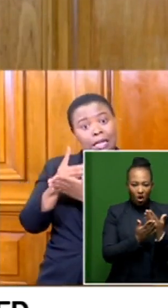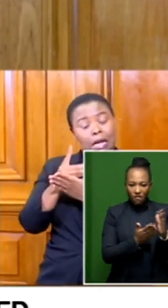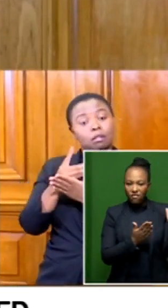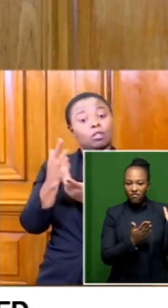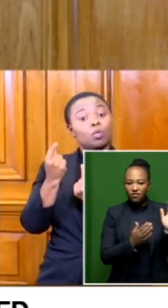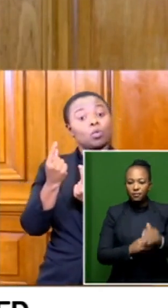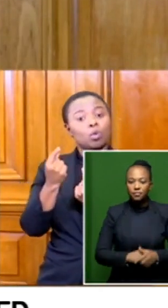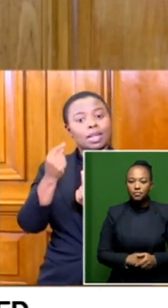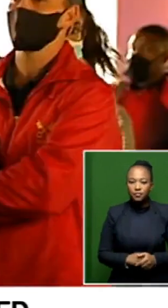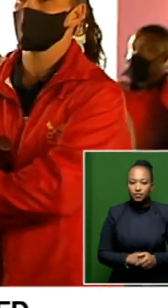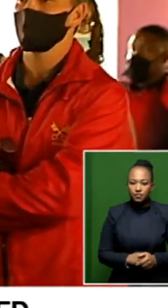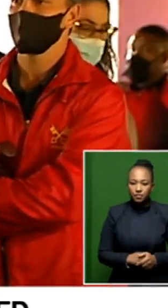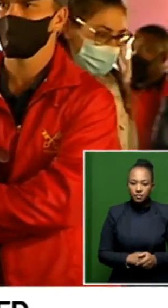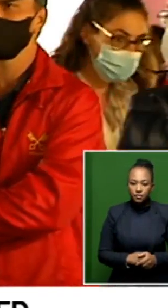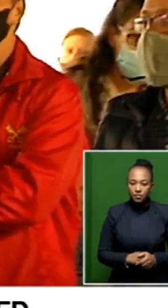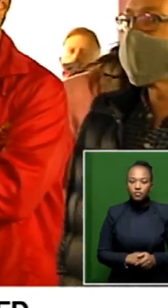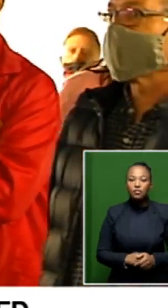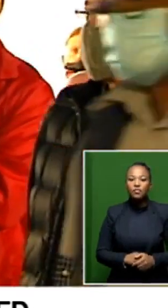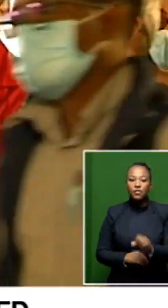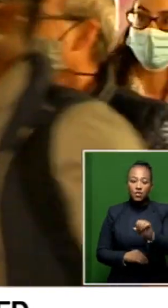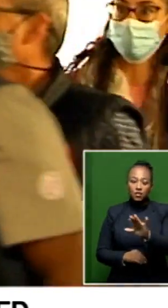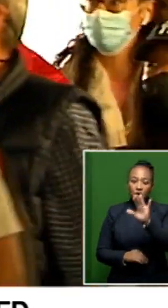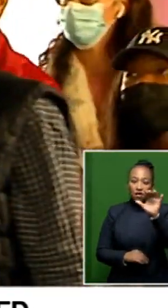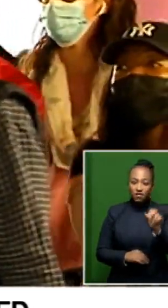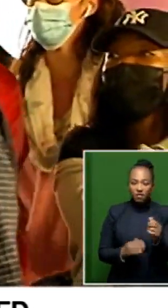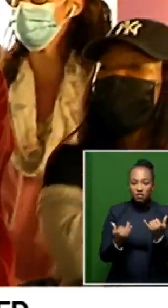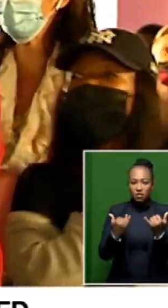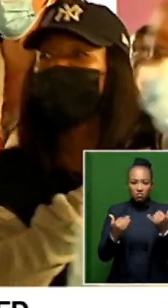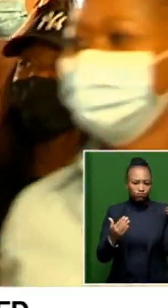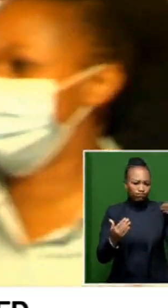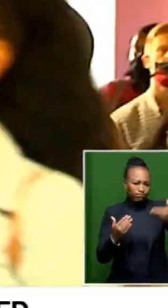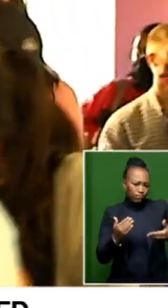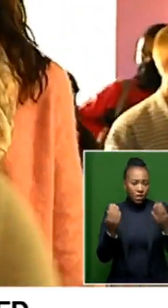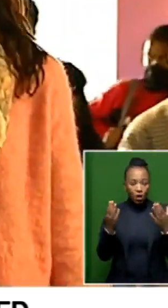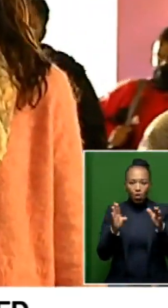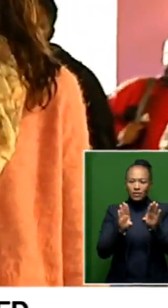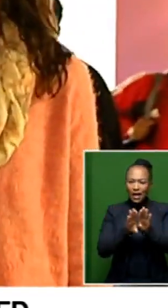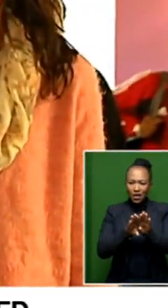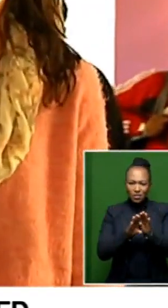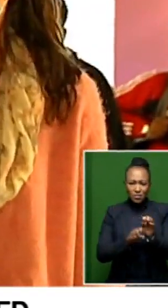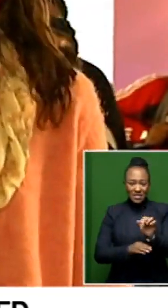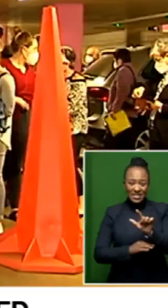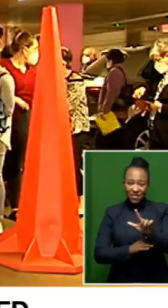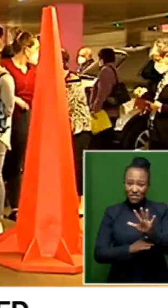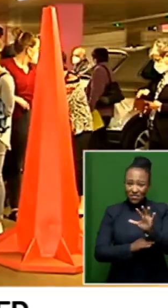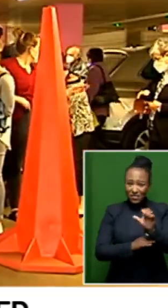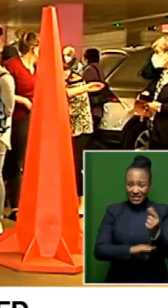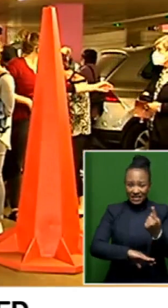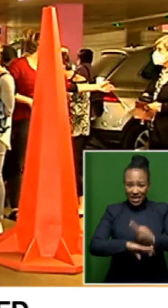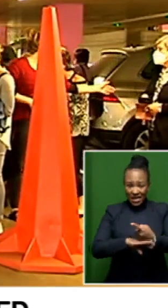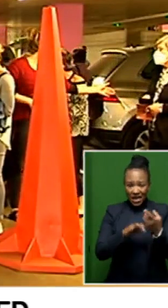the national state of disaster. South Africa has been under a nationwide lockdown for more than 750